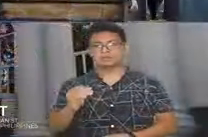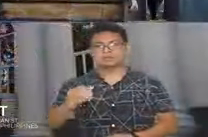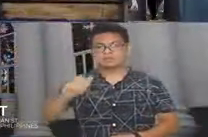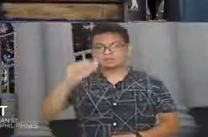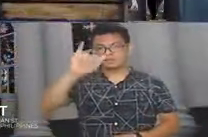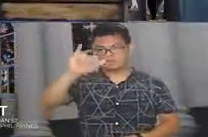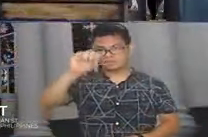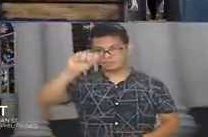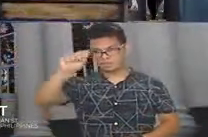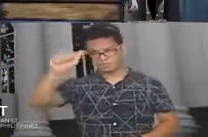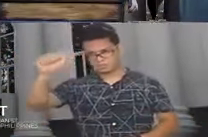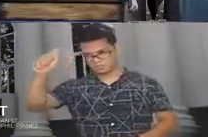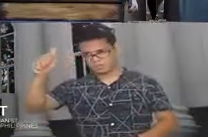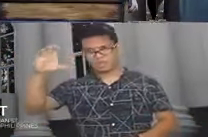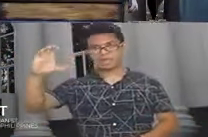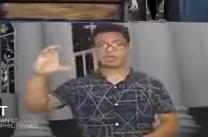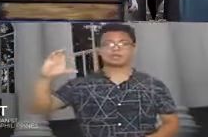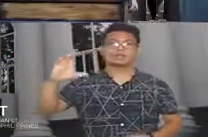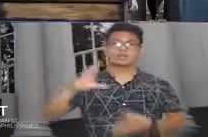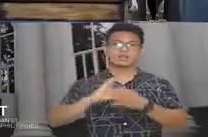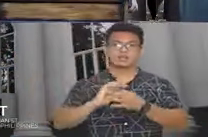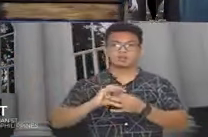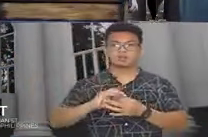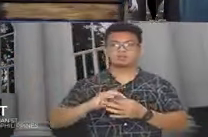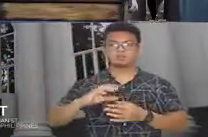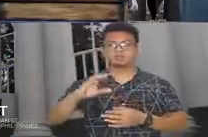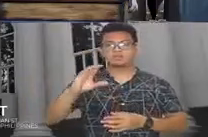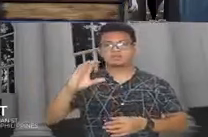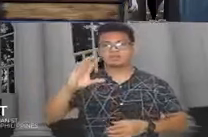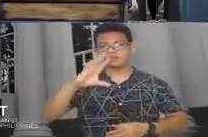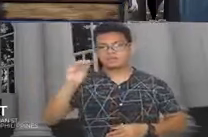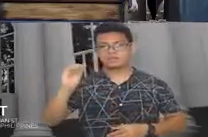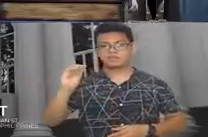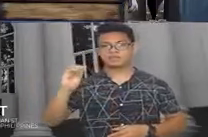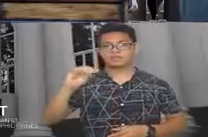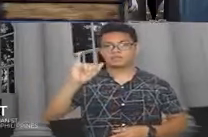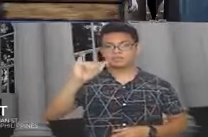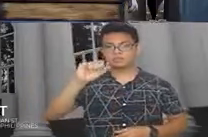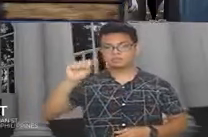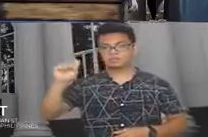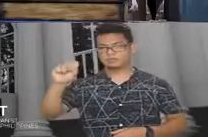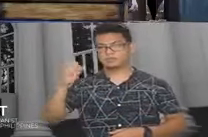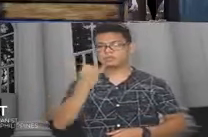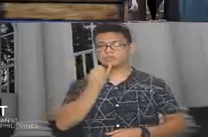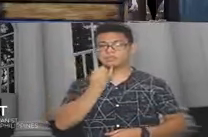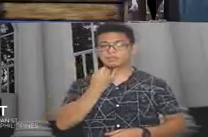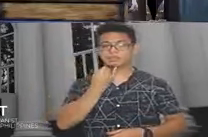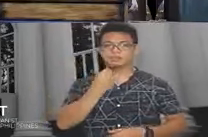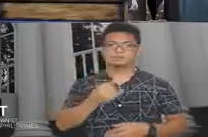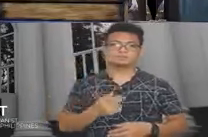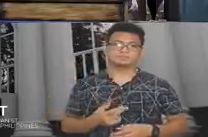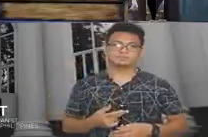the way, the God that we serve is the God of Abraham and Isaac and Jacob.